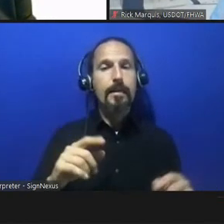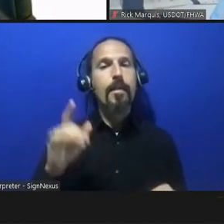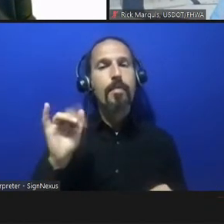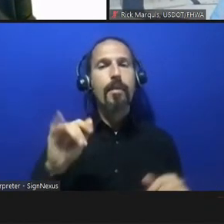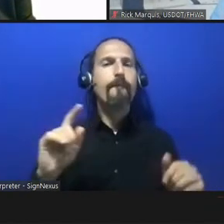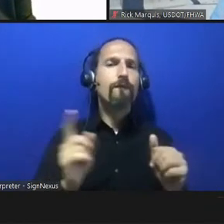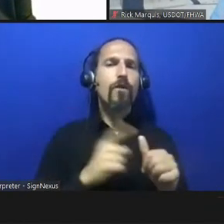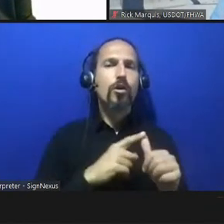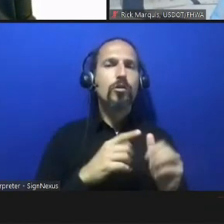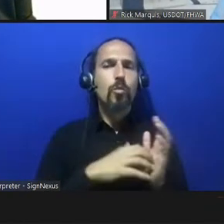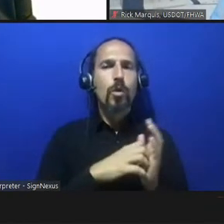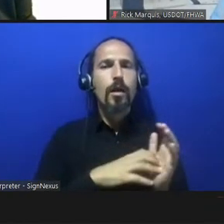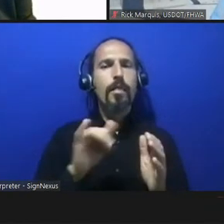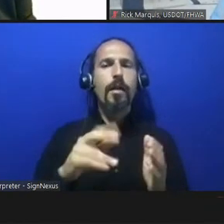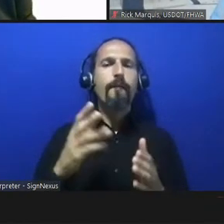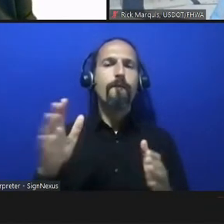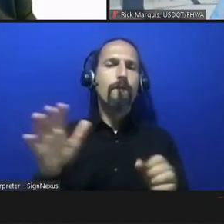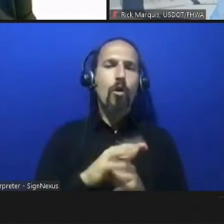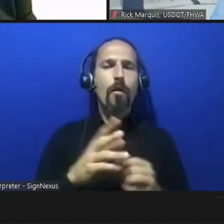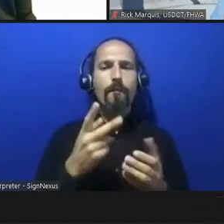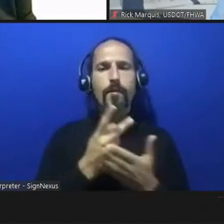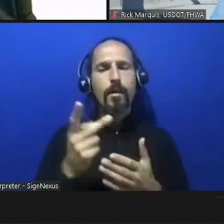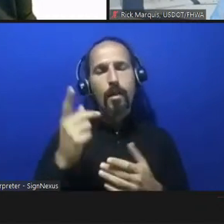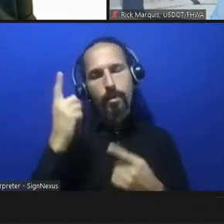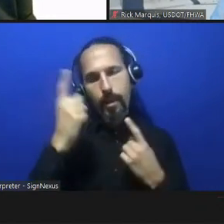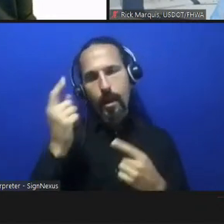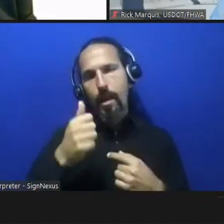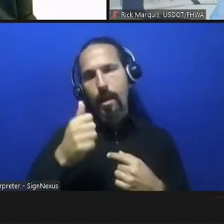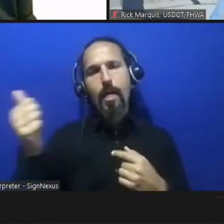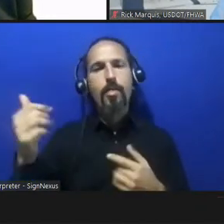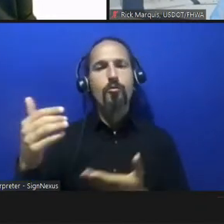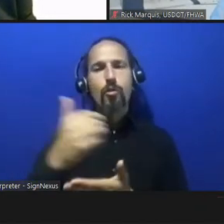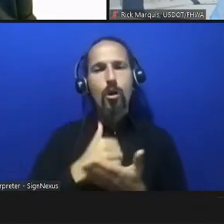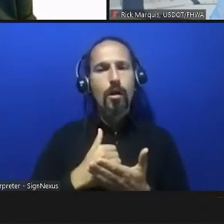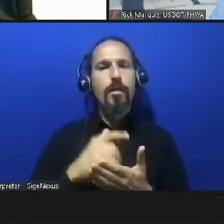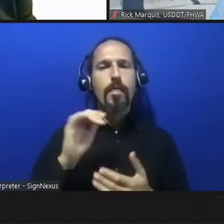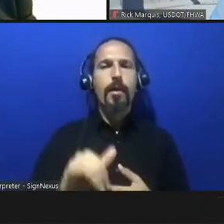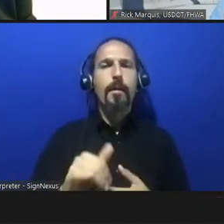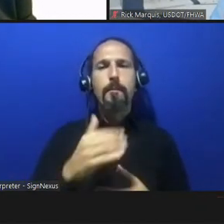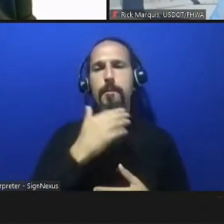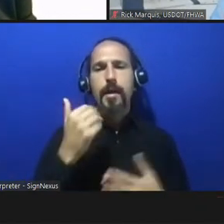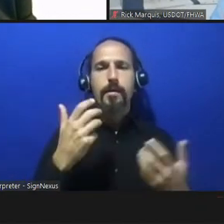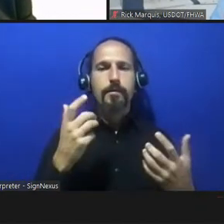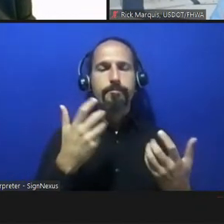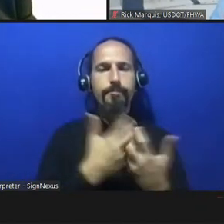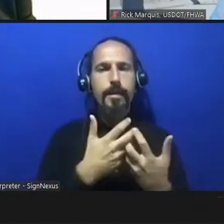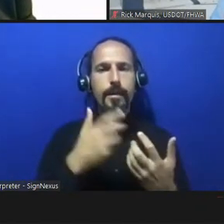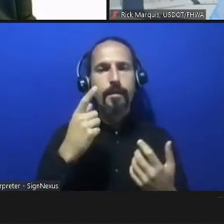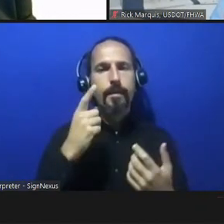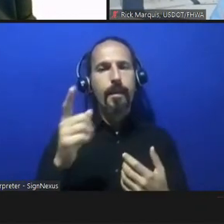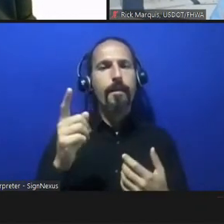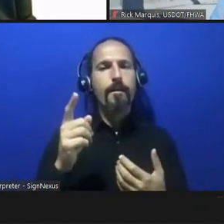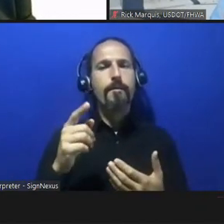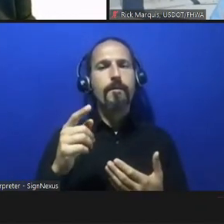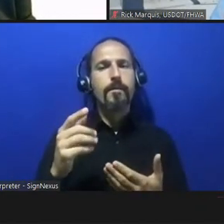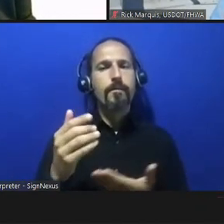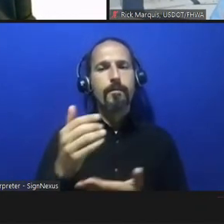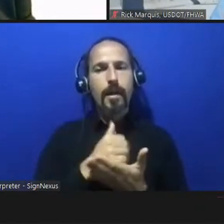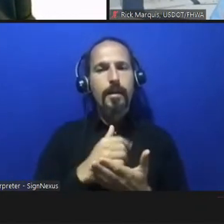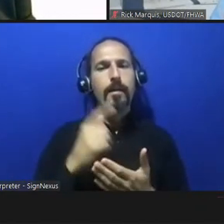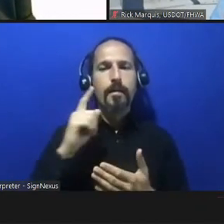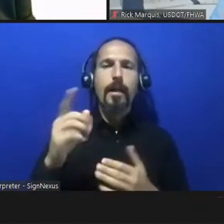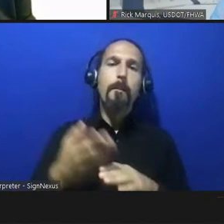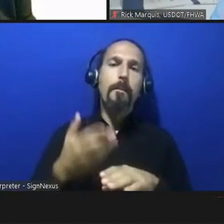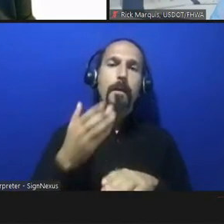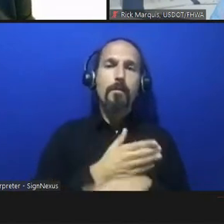weakness a total failure to consider alternative revenue sources that likely better meet the funding goals of the program thus improve public